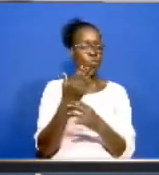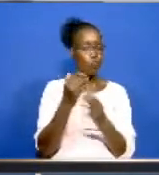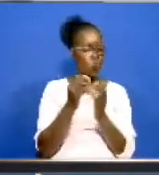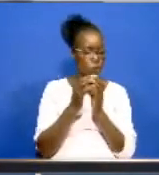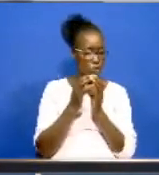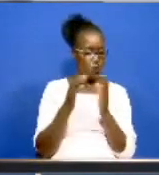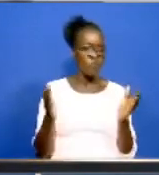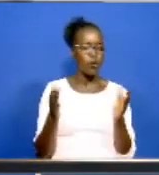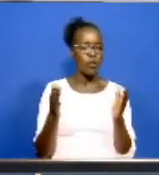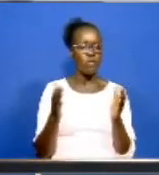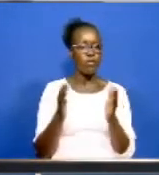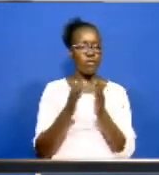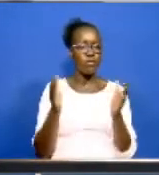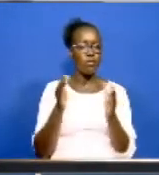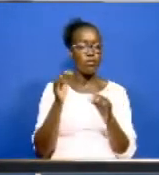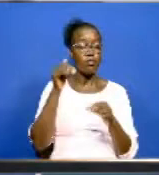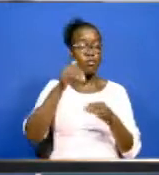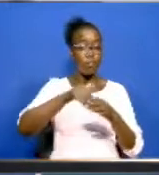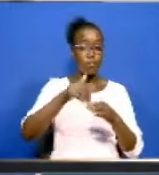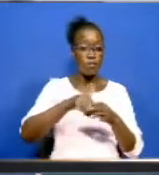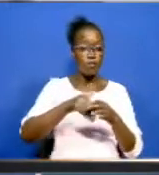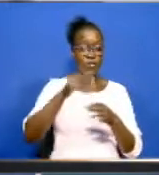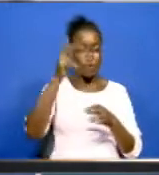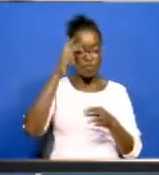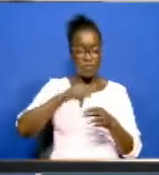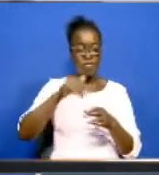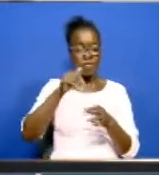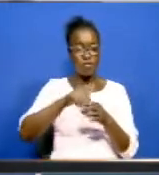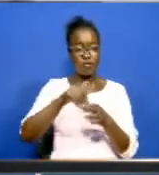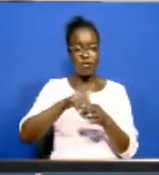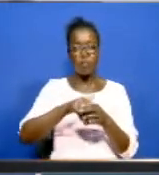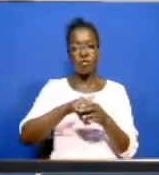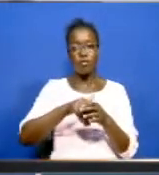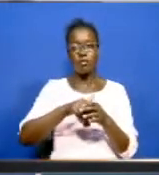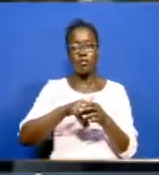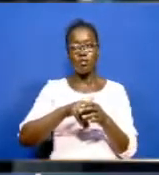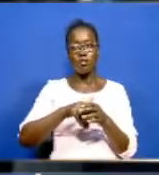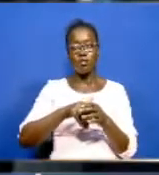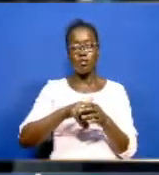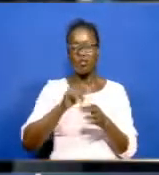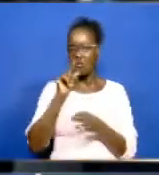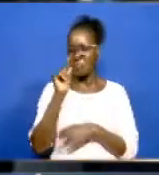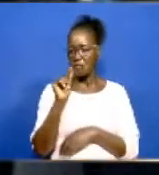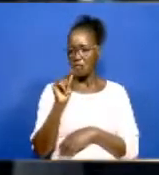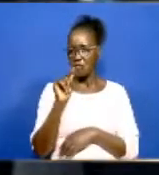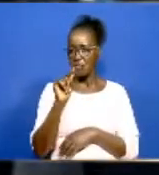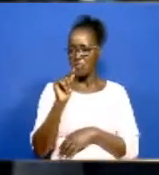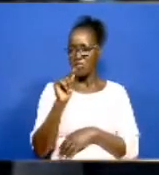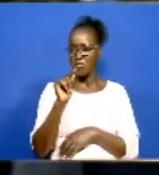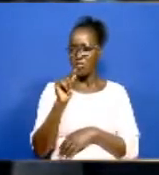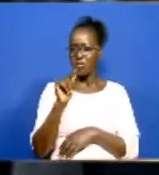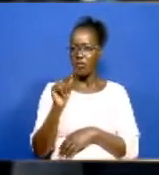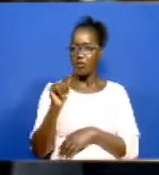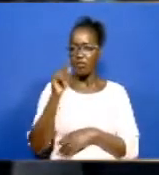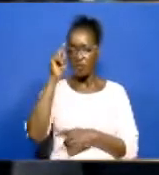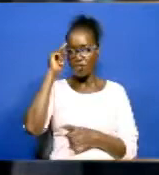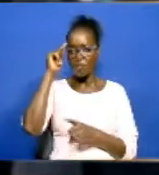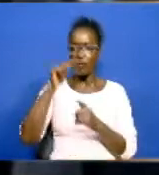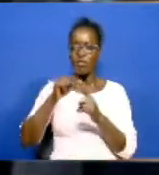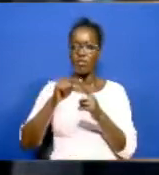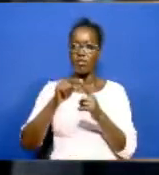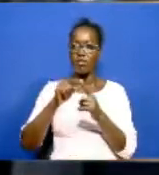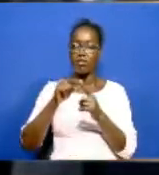course, there's a huge investment involved. The physical investment is relatively small. The company is also targeting to deepen